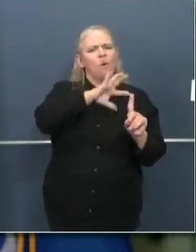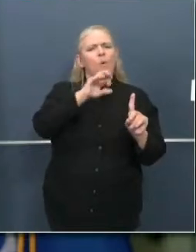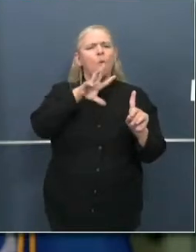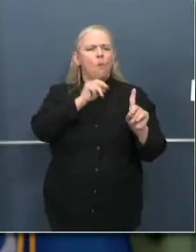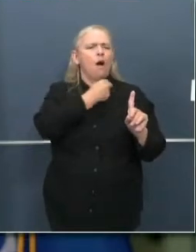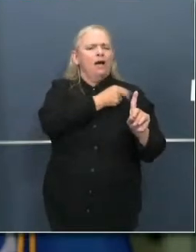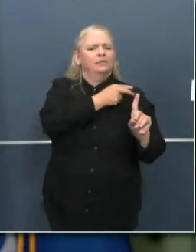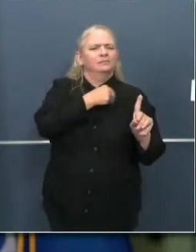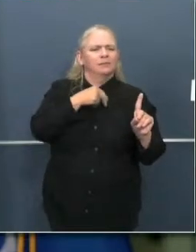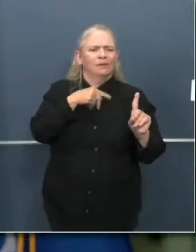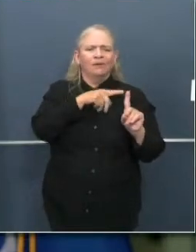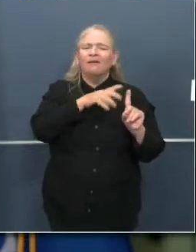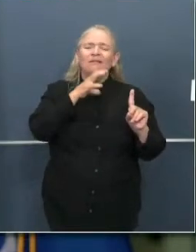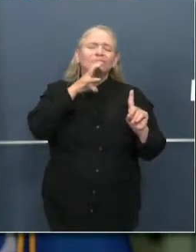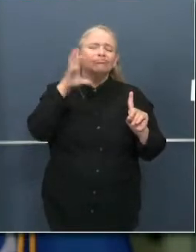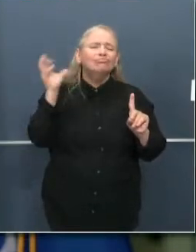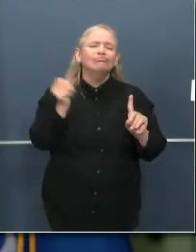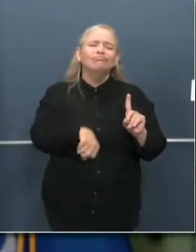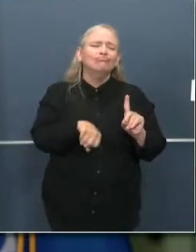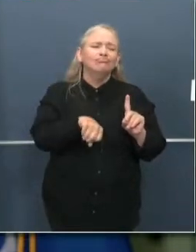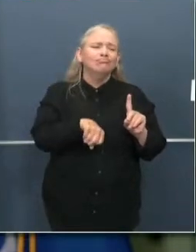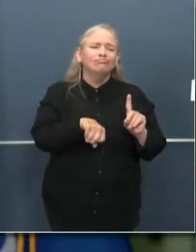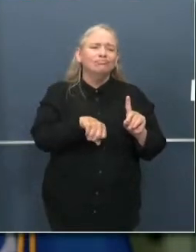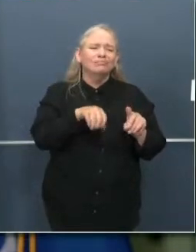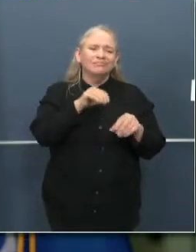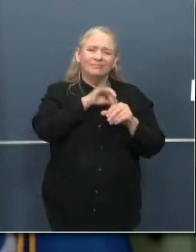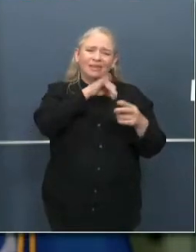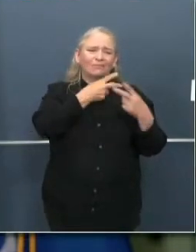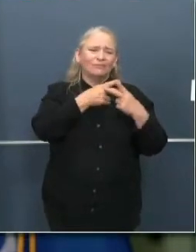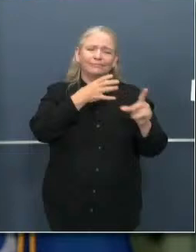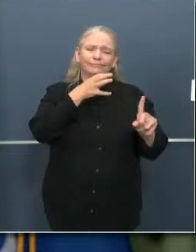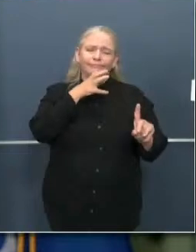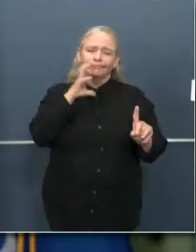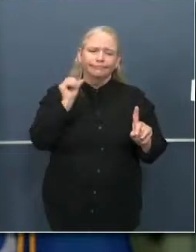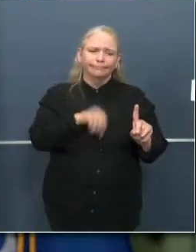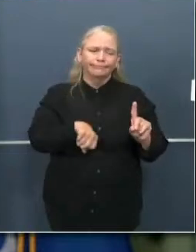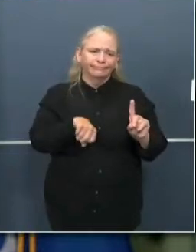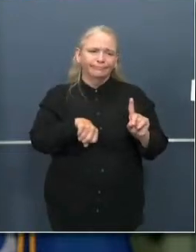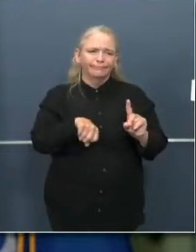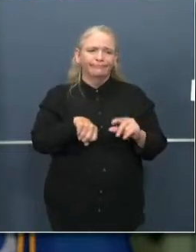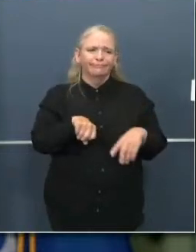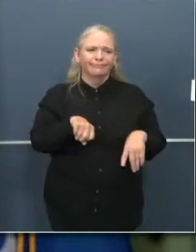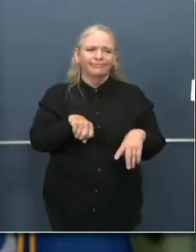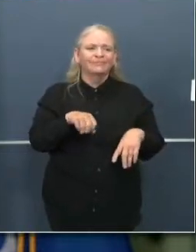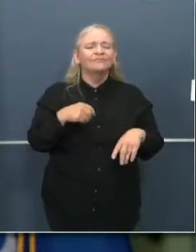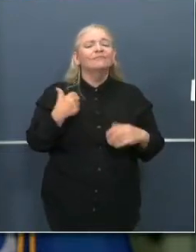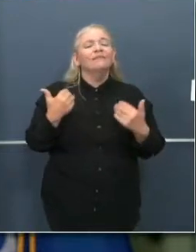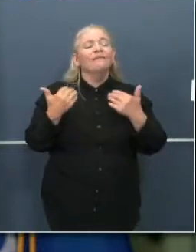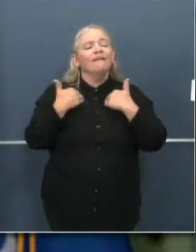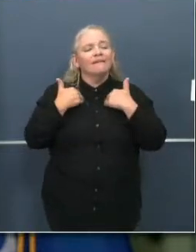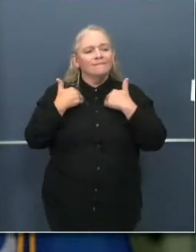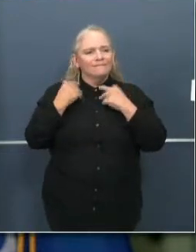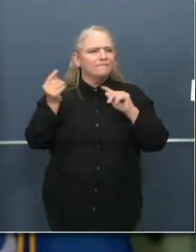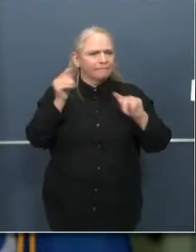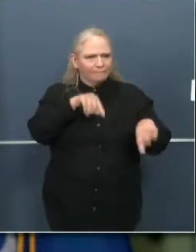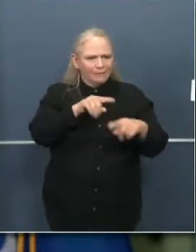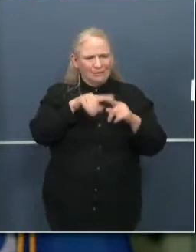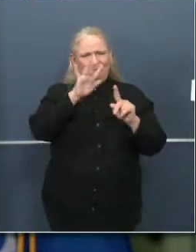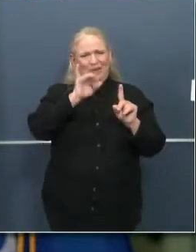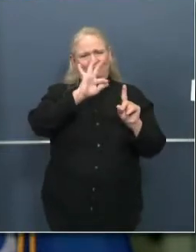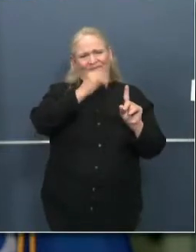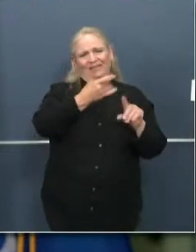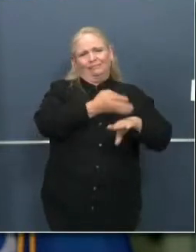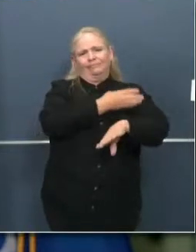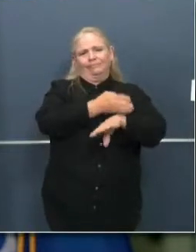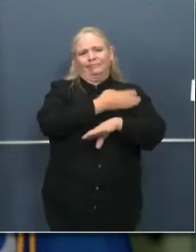site repurposing some of the older facilities and looking at strategies to cohort individuals